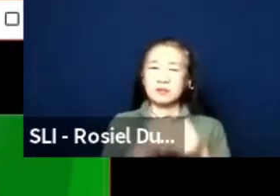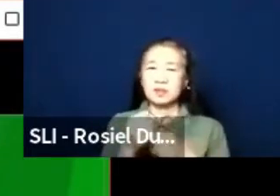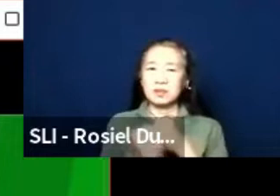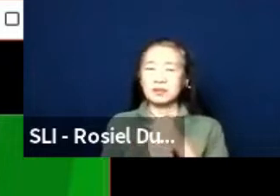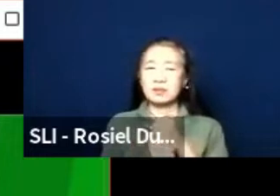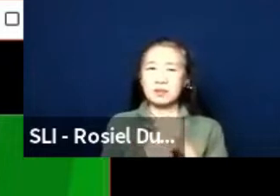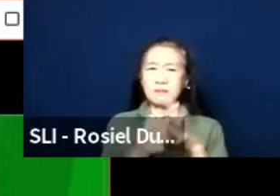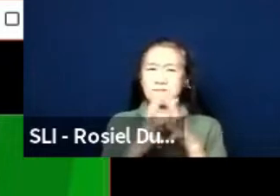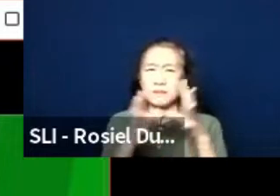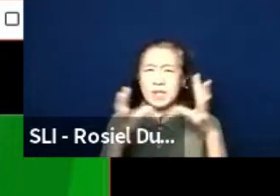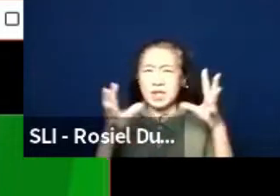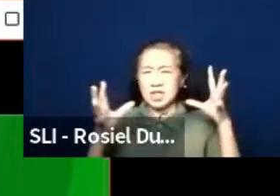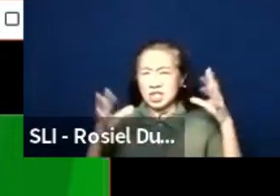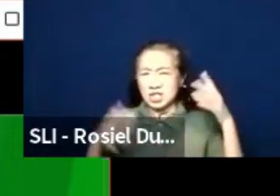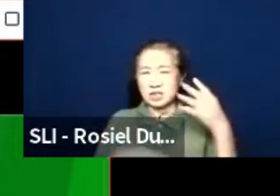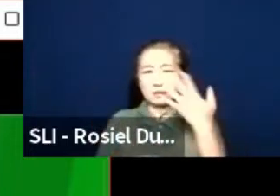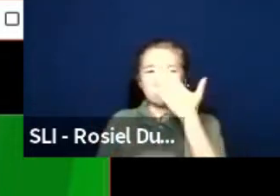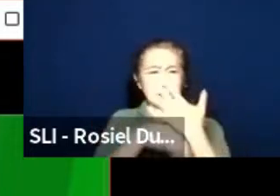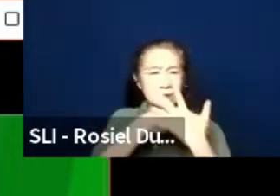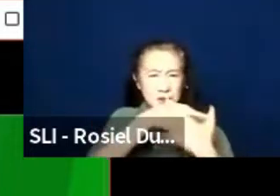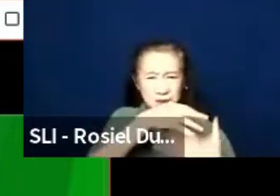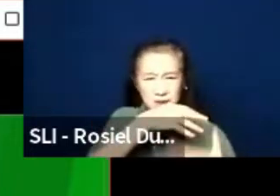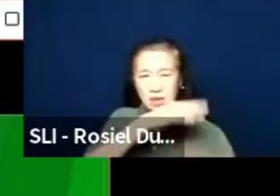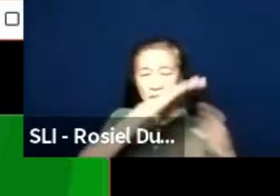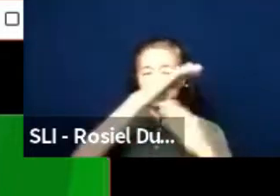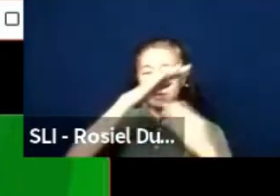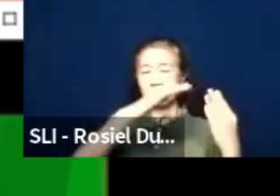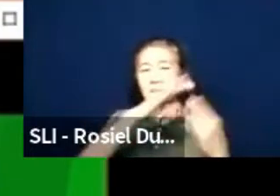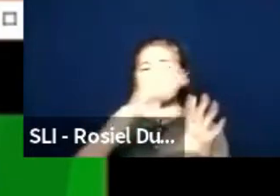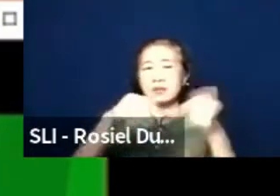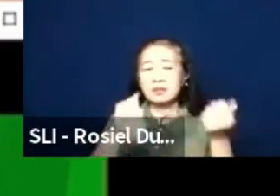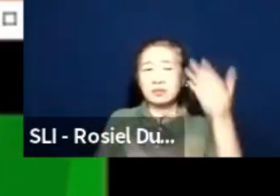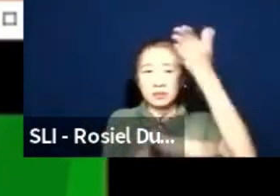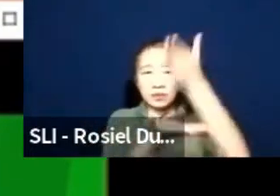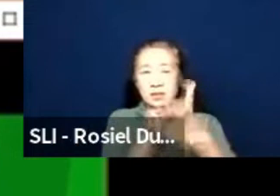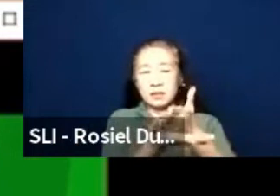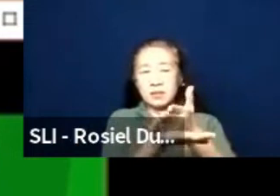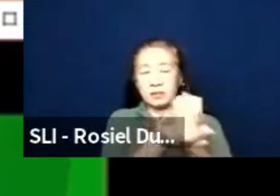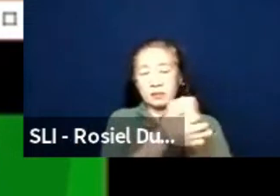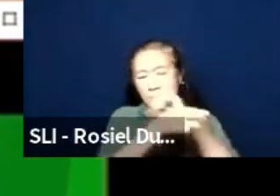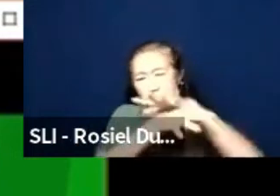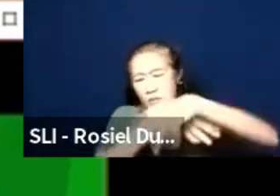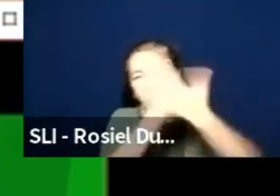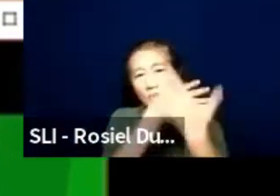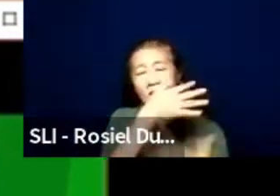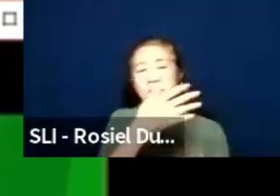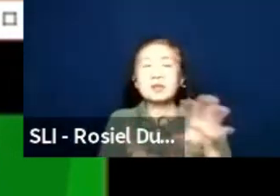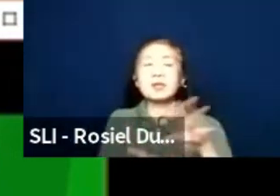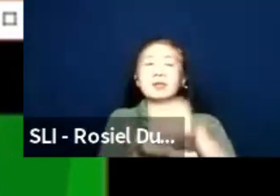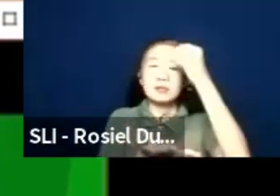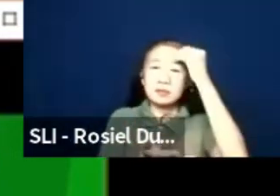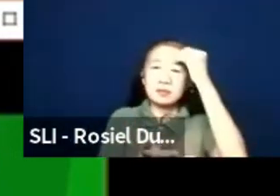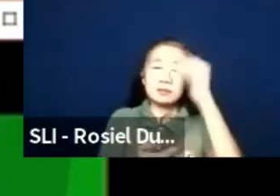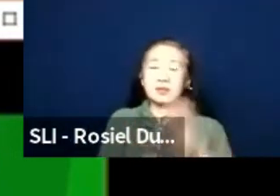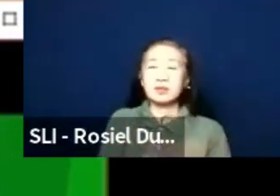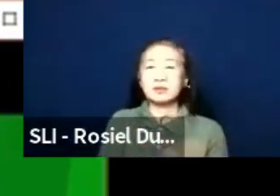traumatic severe bleeding, this is our basic step on how to stop the bleed. Okay, for if you want to learn about Stop the Bleed, we